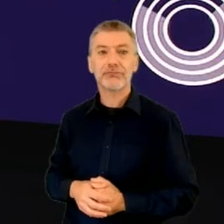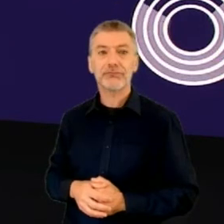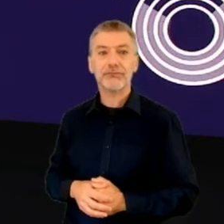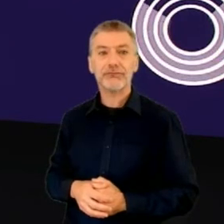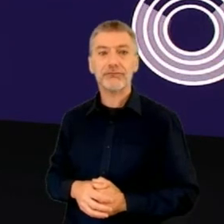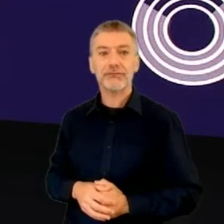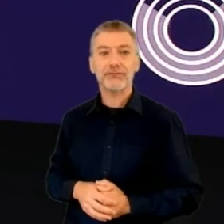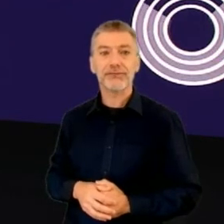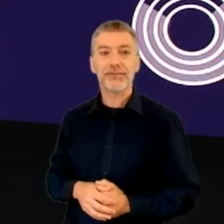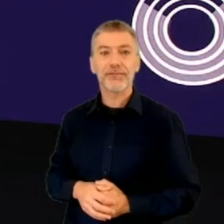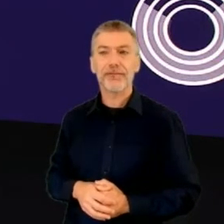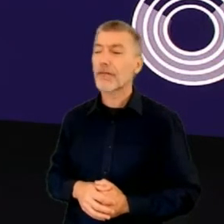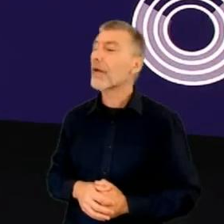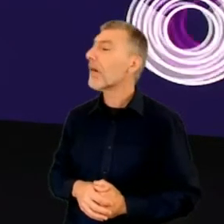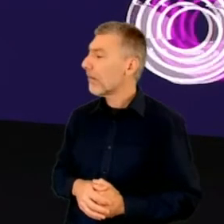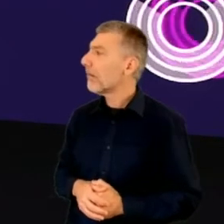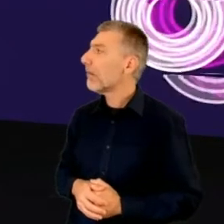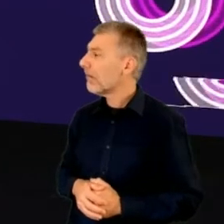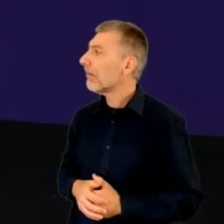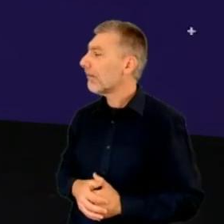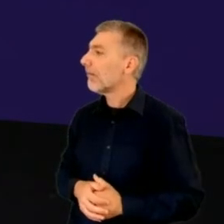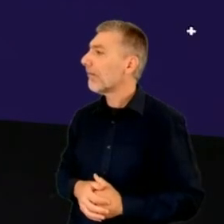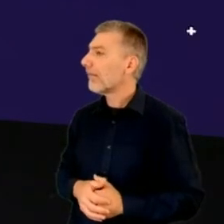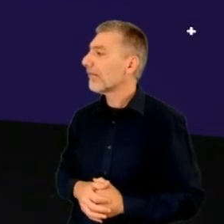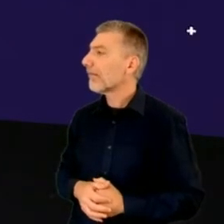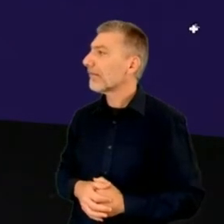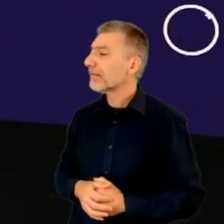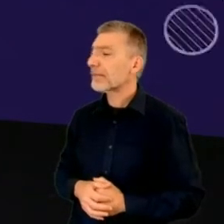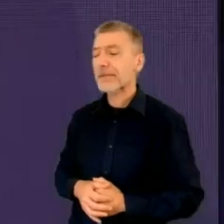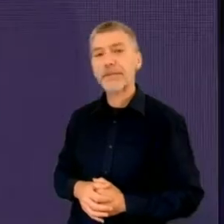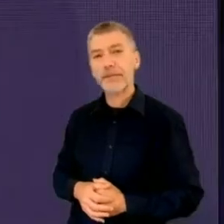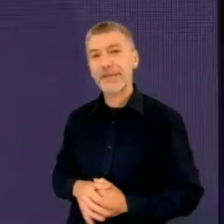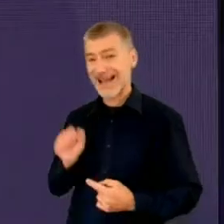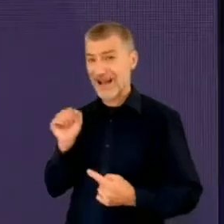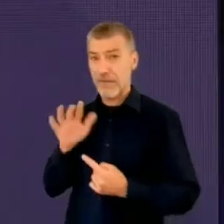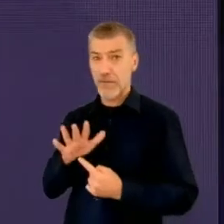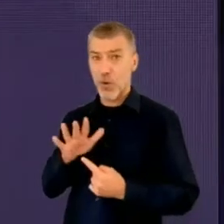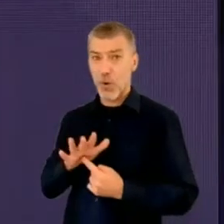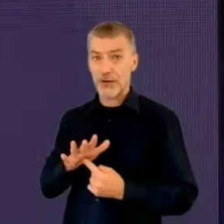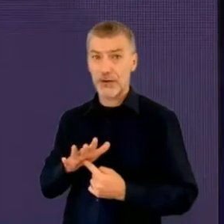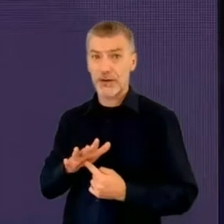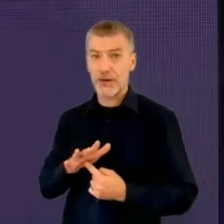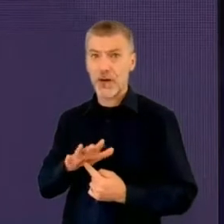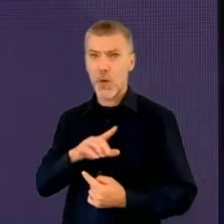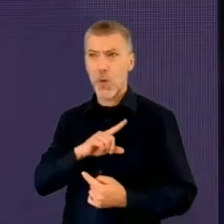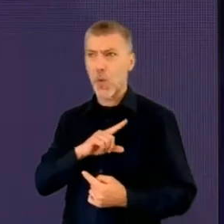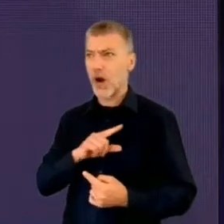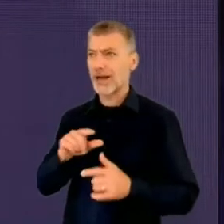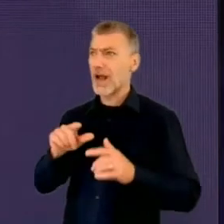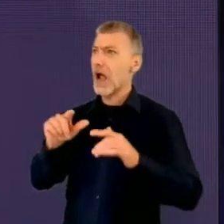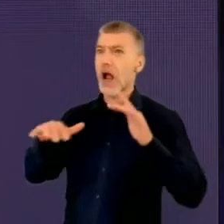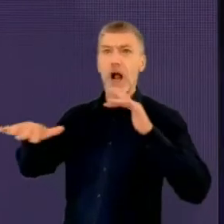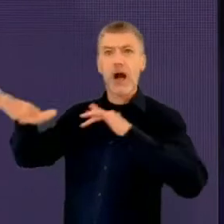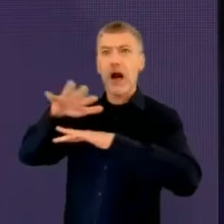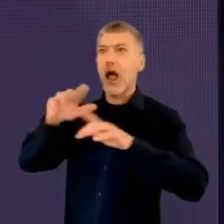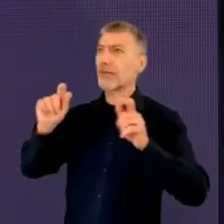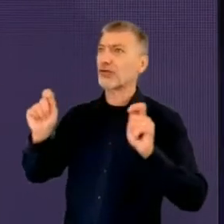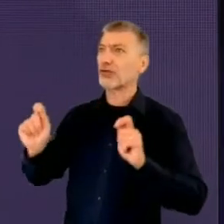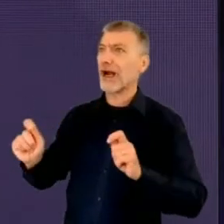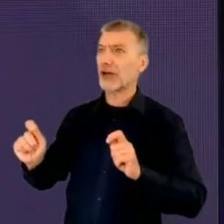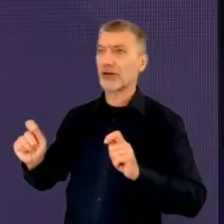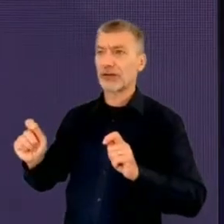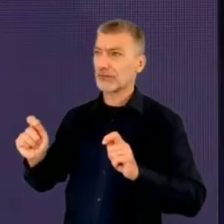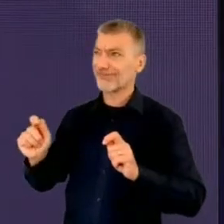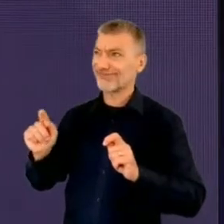think it's really important when we try to tackle climate change that it's done in this